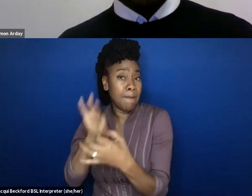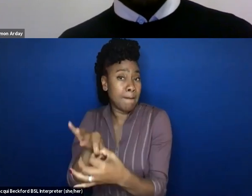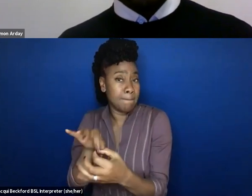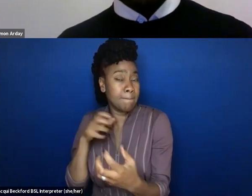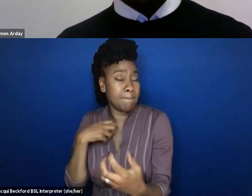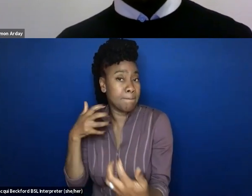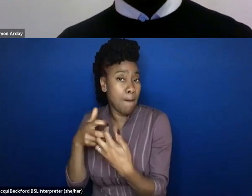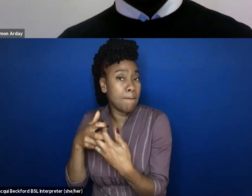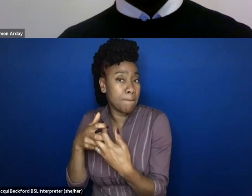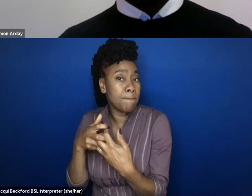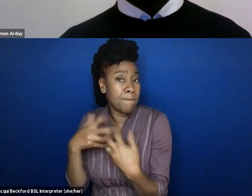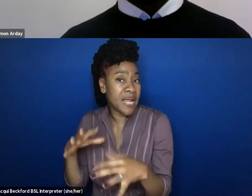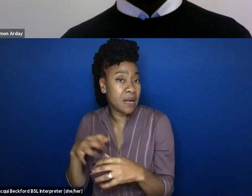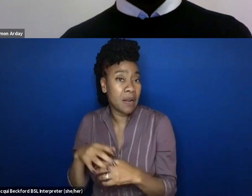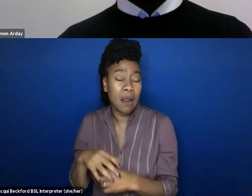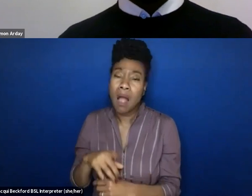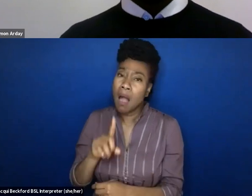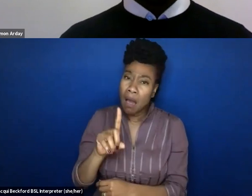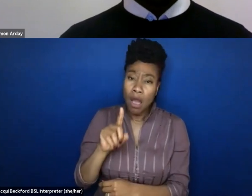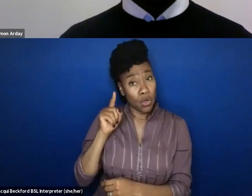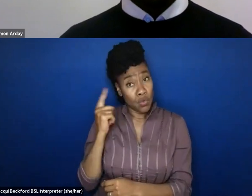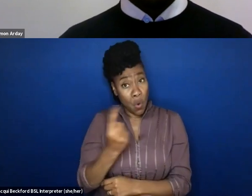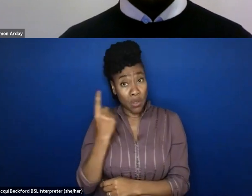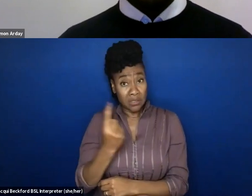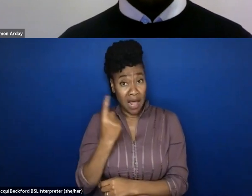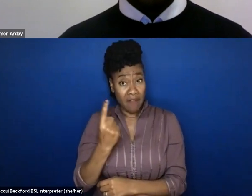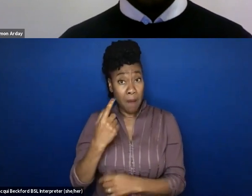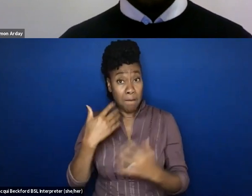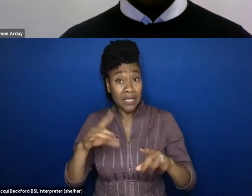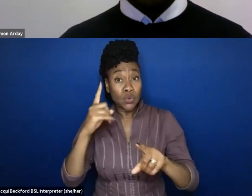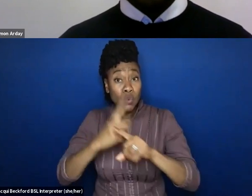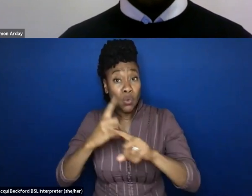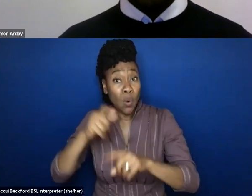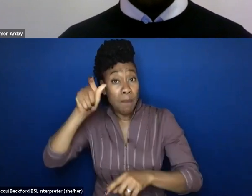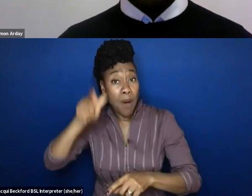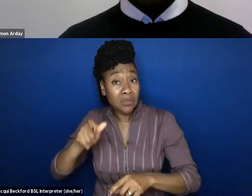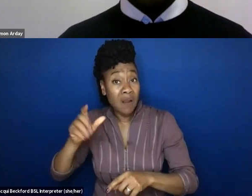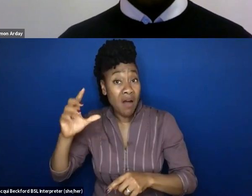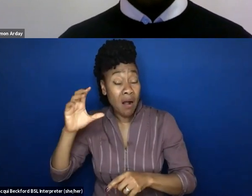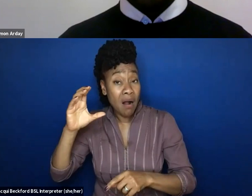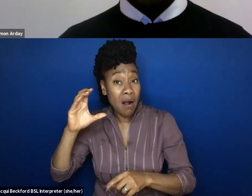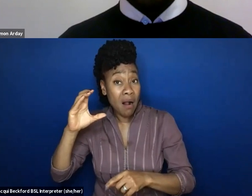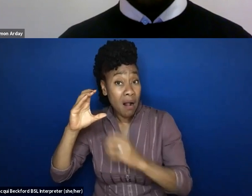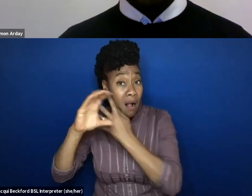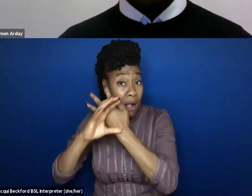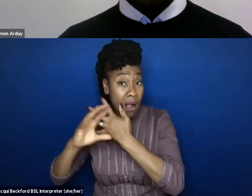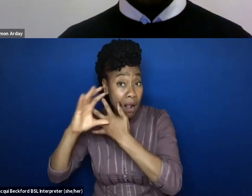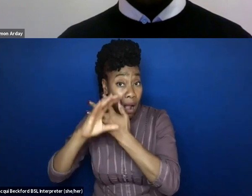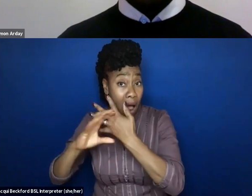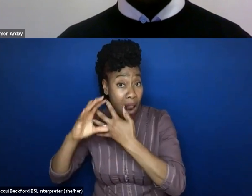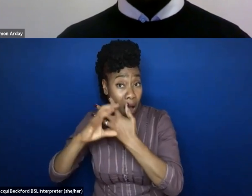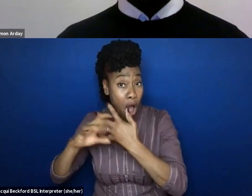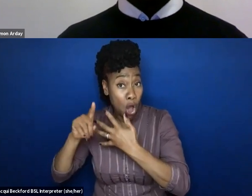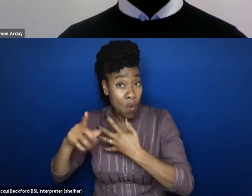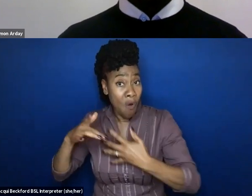was it soothing to speak to a person of color? Yeah, it was, but it was also kind